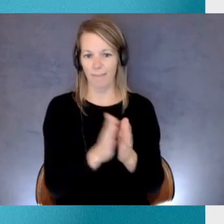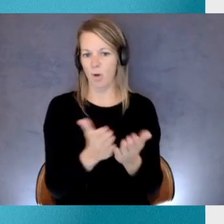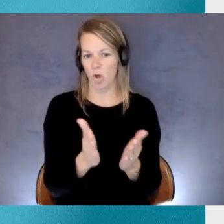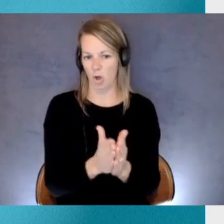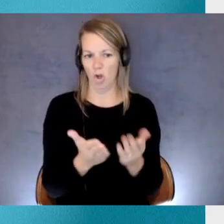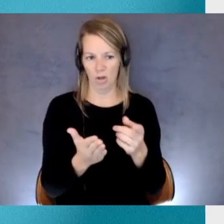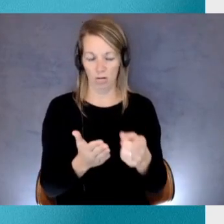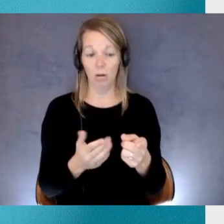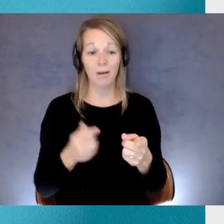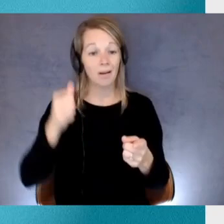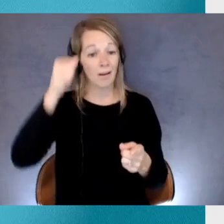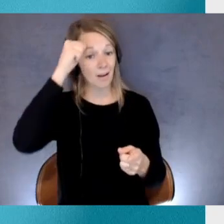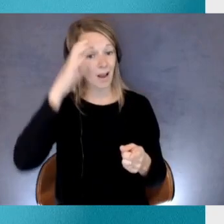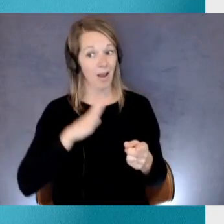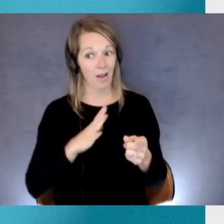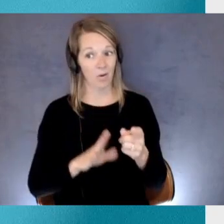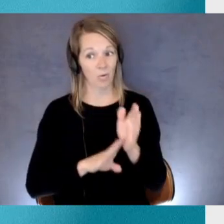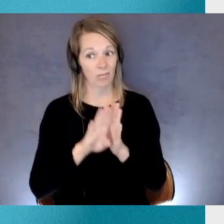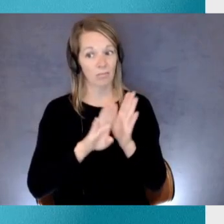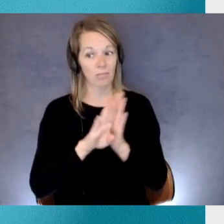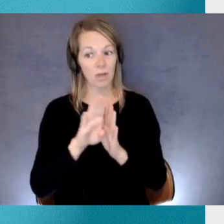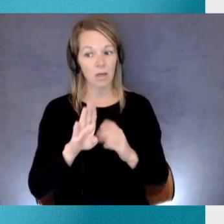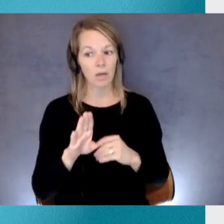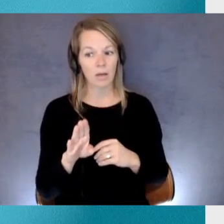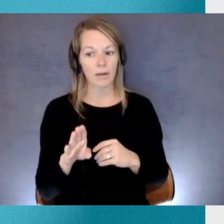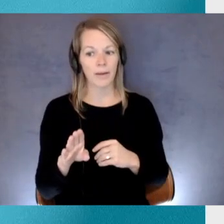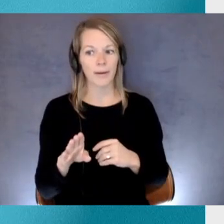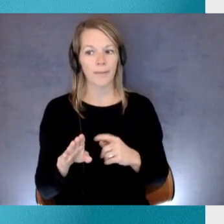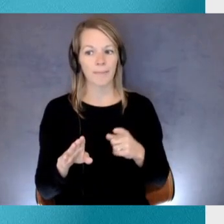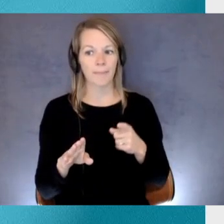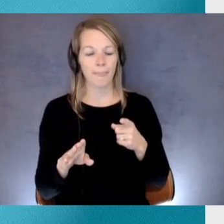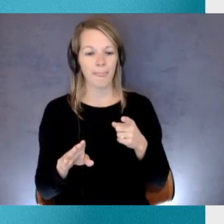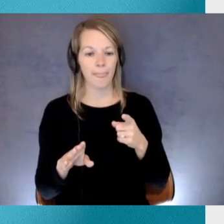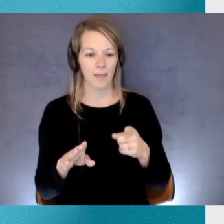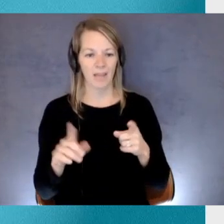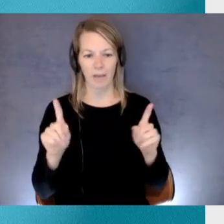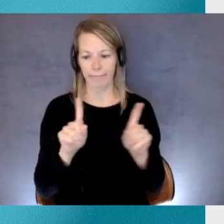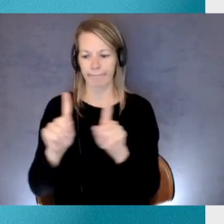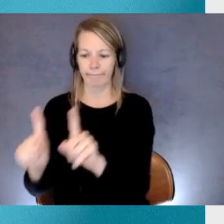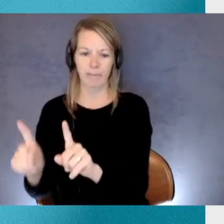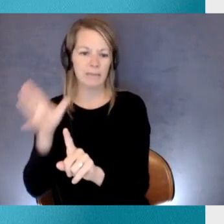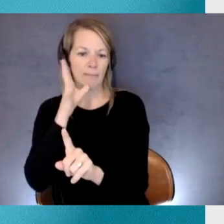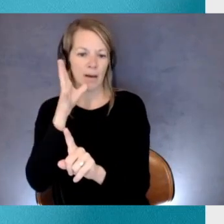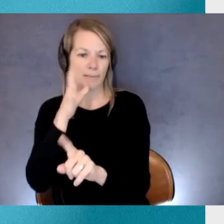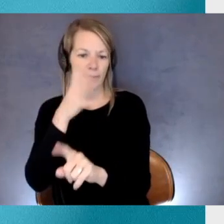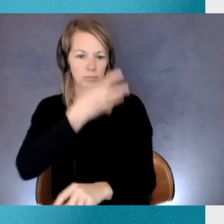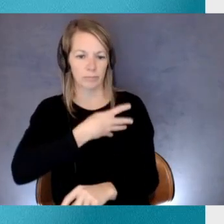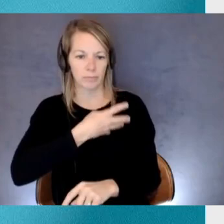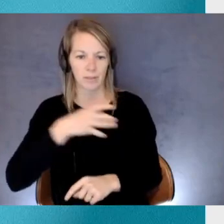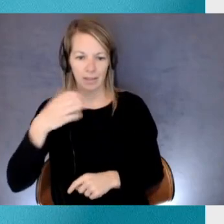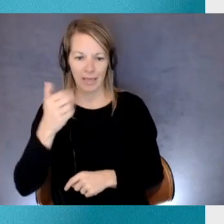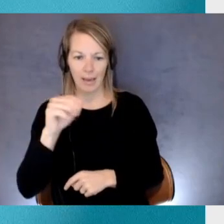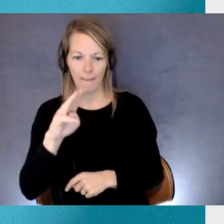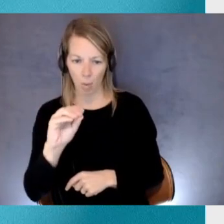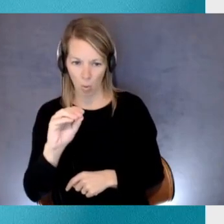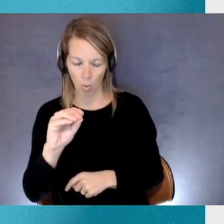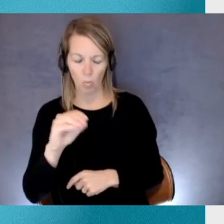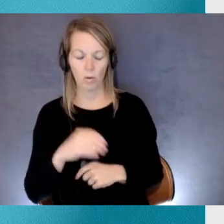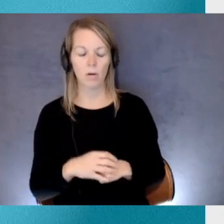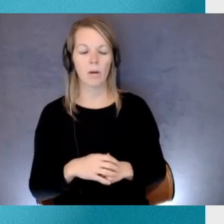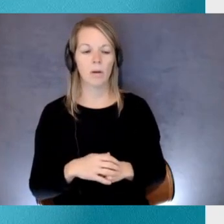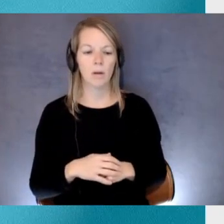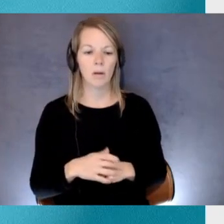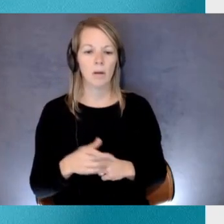guy who created it, Brian Feast, had gone with his mom to chemo, and he was a science writer, and he brought some work with him. And